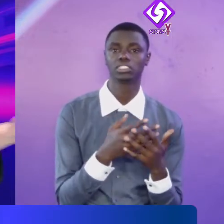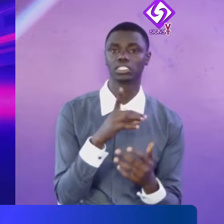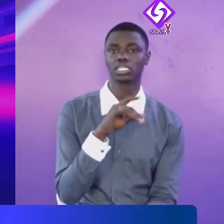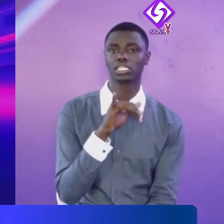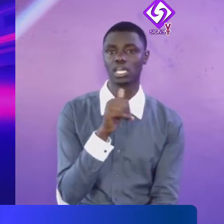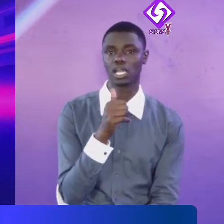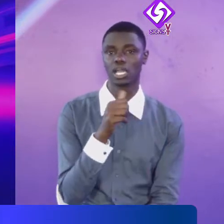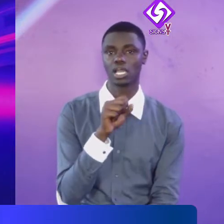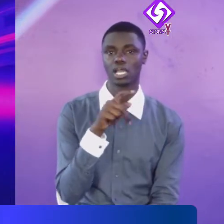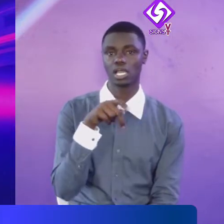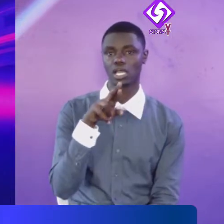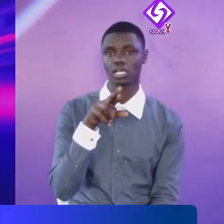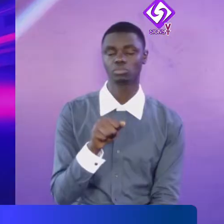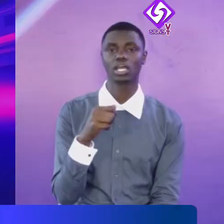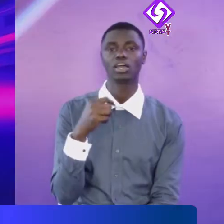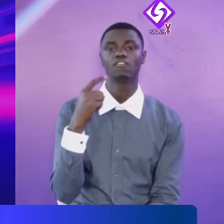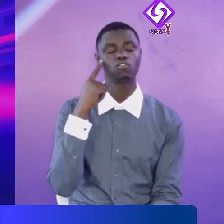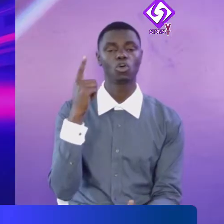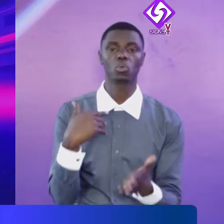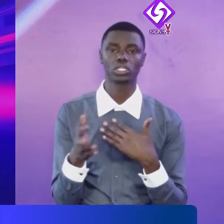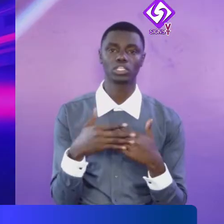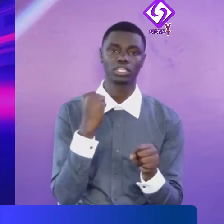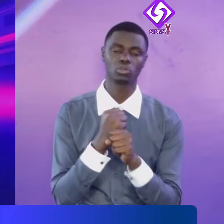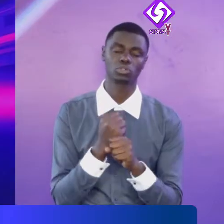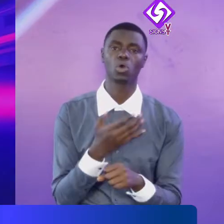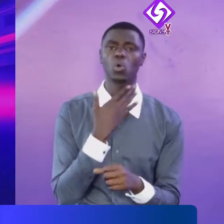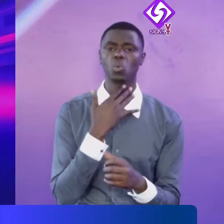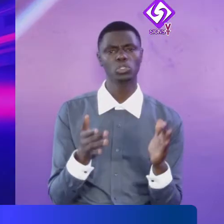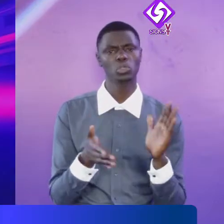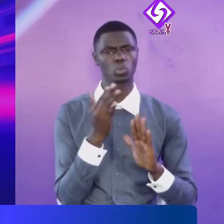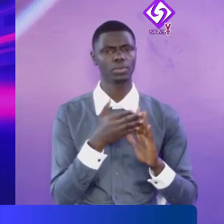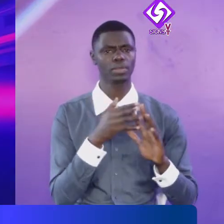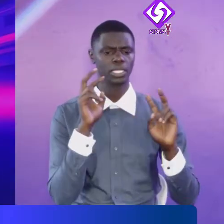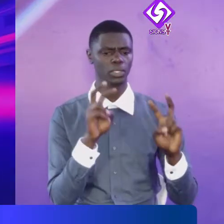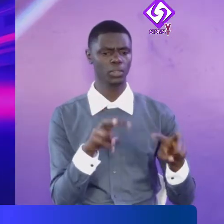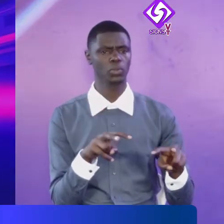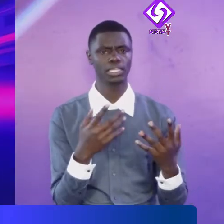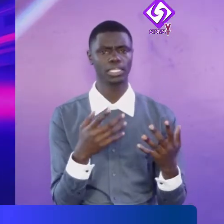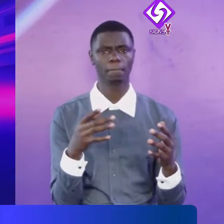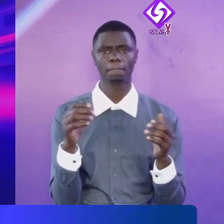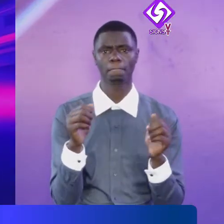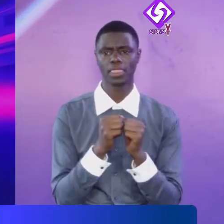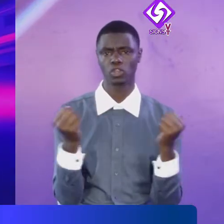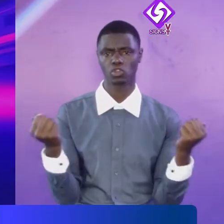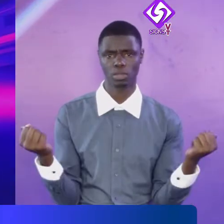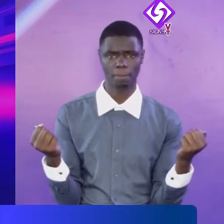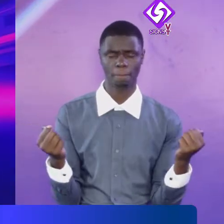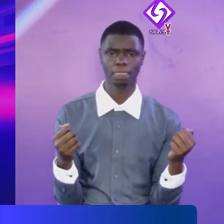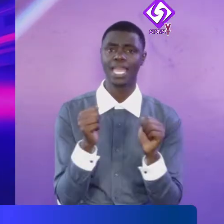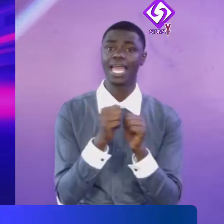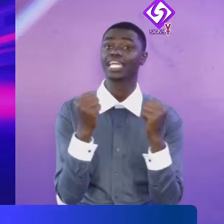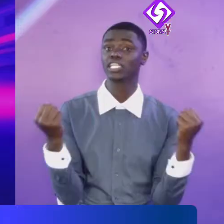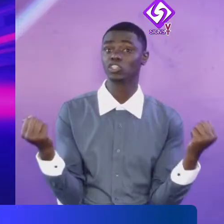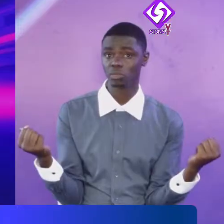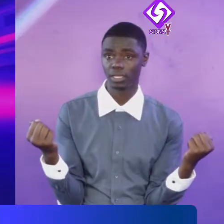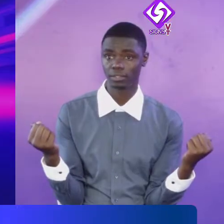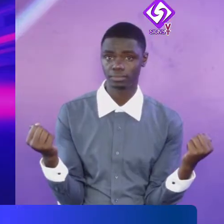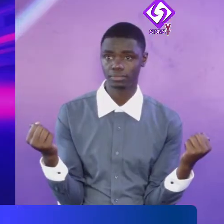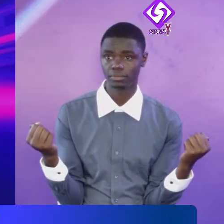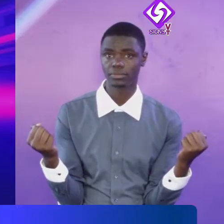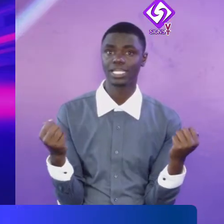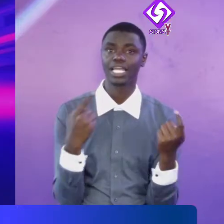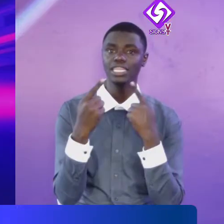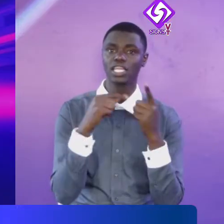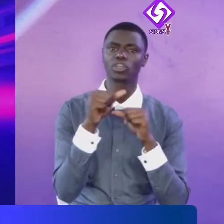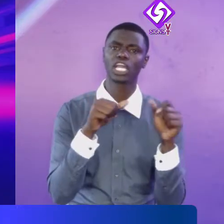things that they are doing back there. I want us to quickly look at the dailies, and the dailies are sort of talking about the